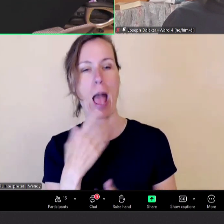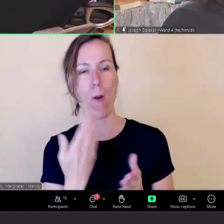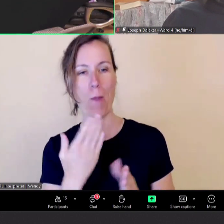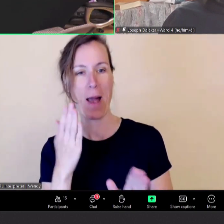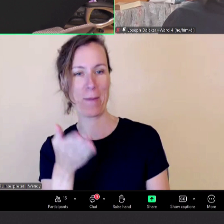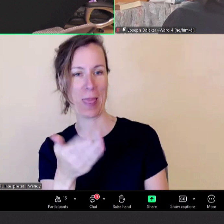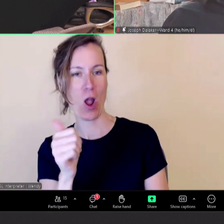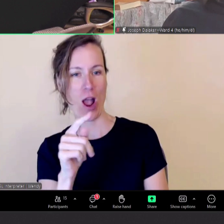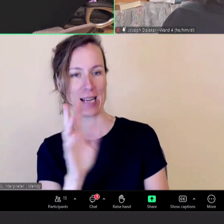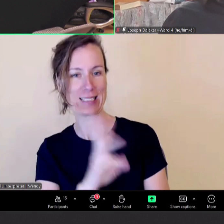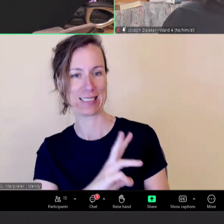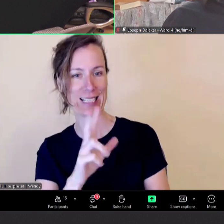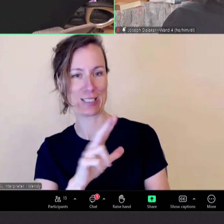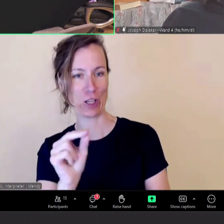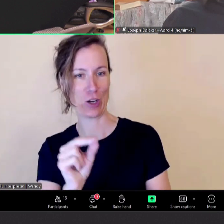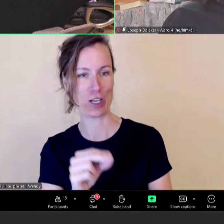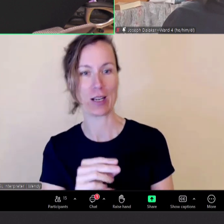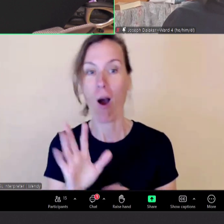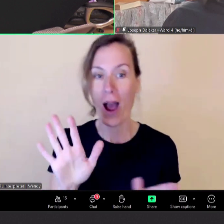Okay. 6:15ish.